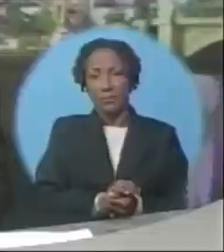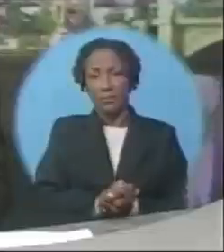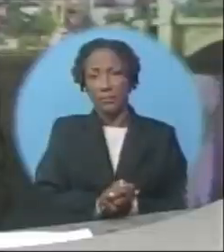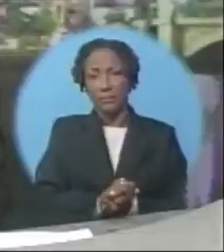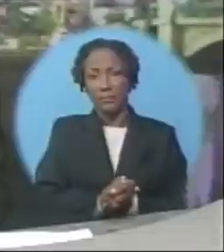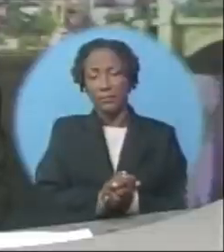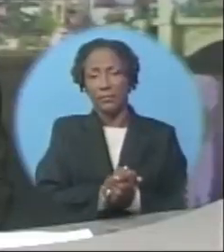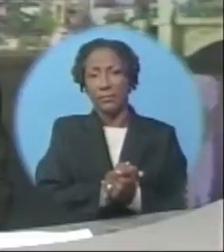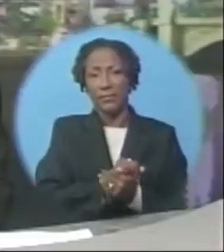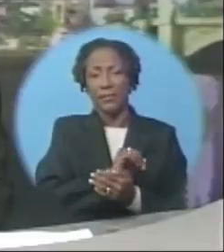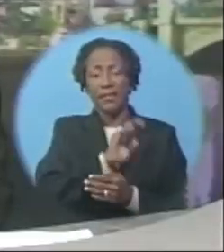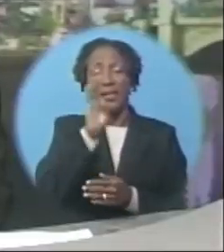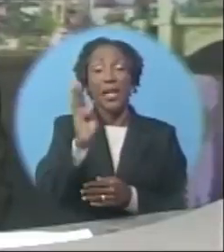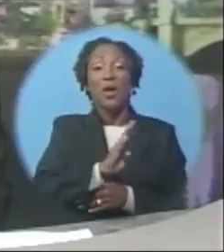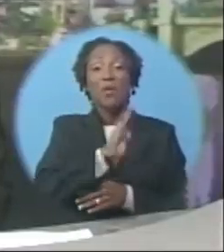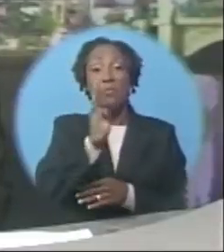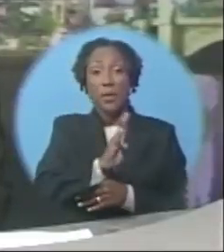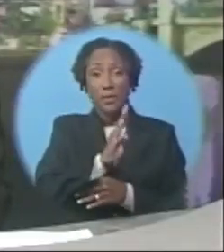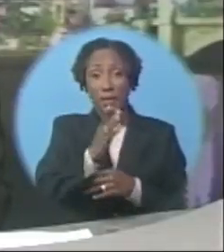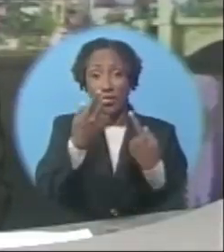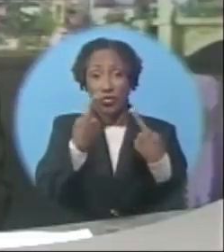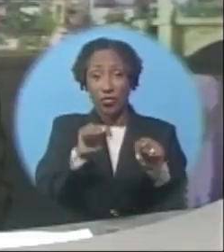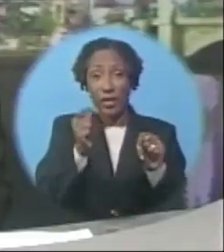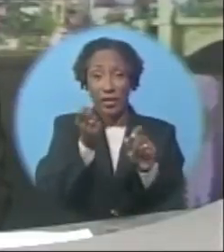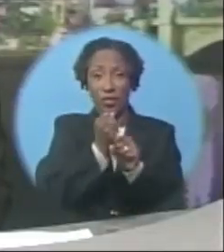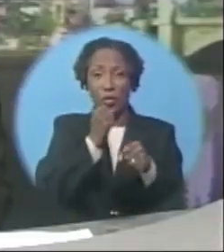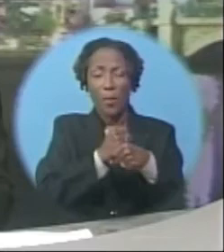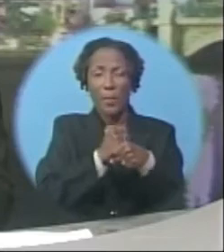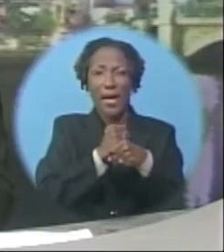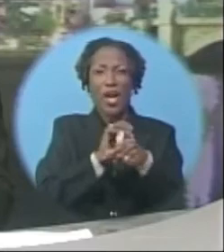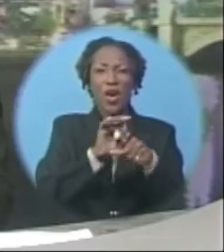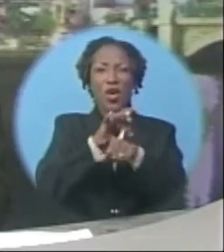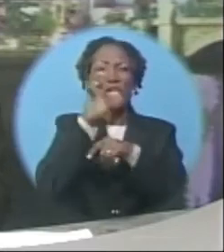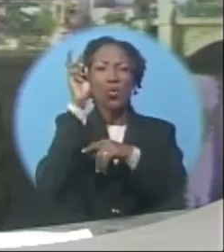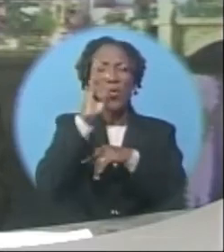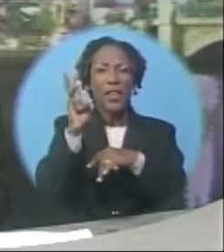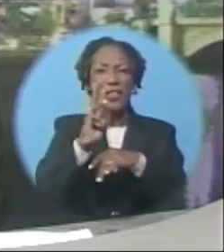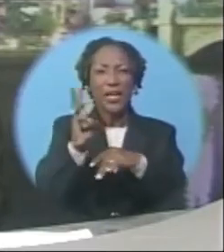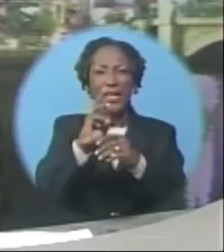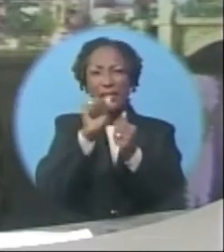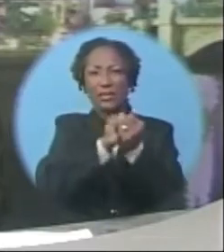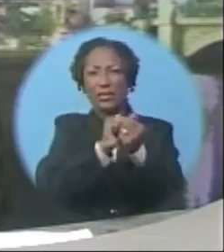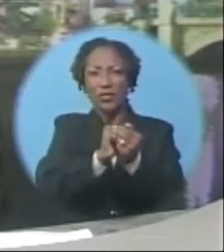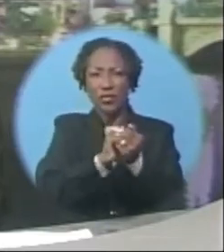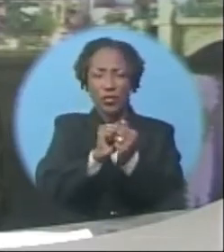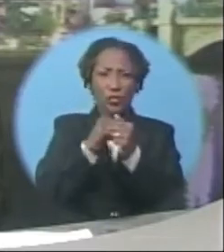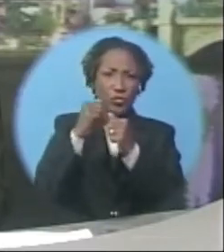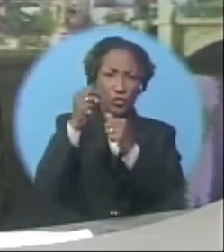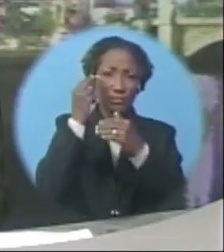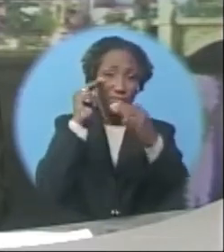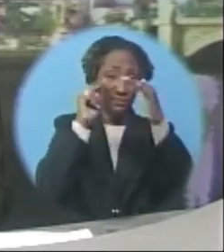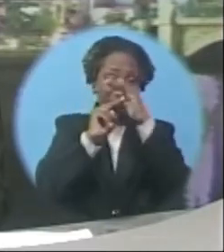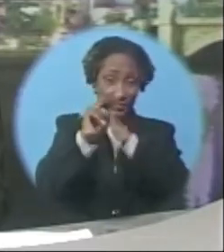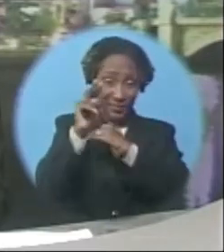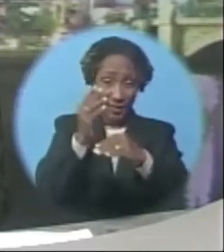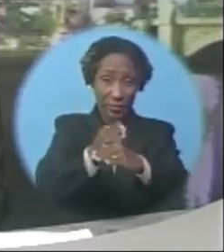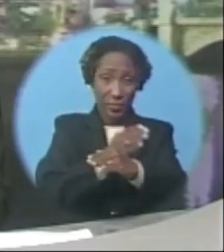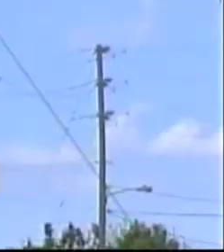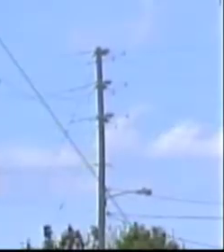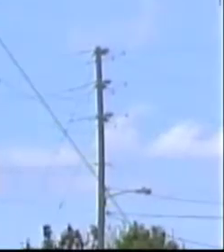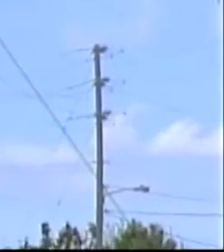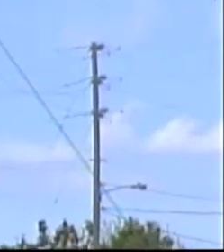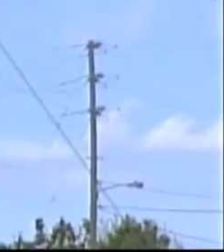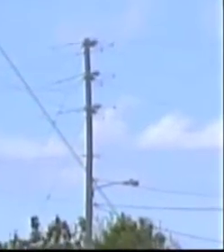tonight. Barbados' efforts to make early weather and disaster predictions have been boosted thanks to a